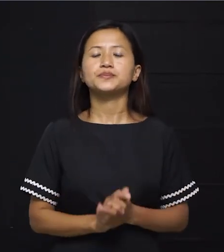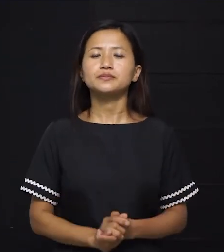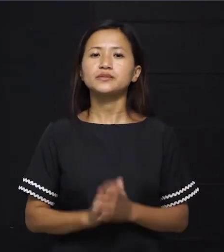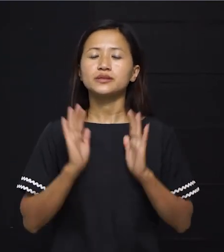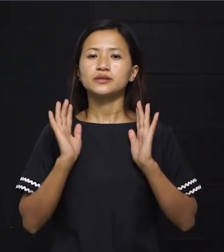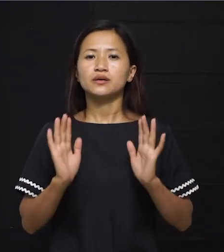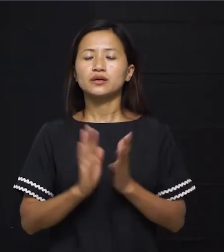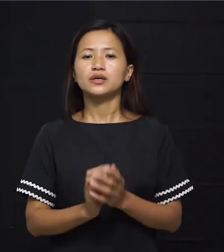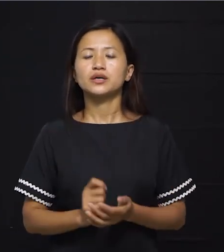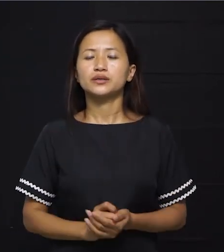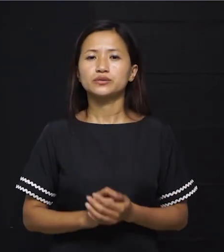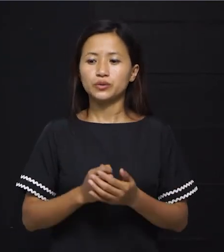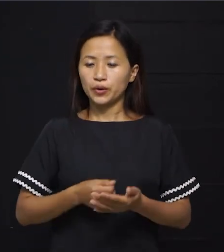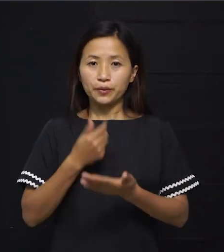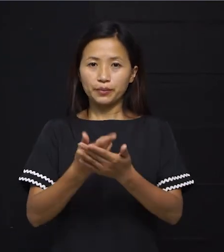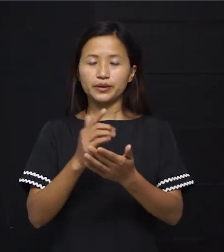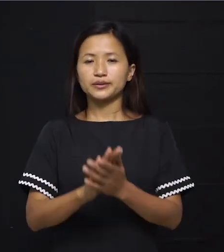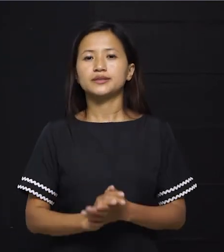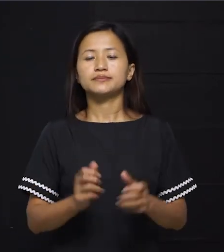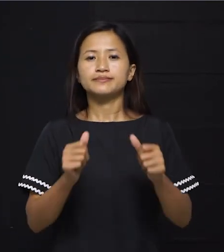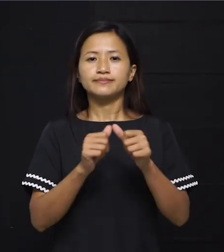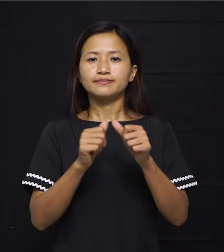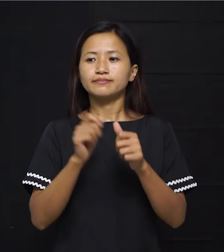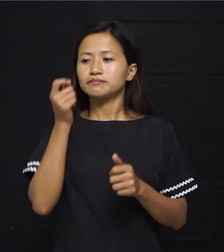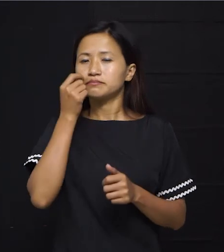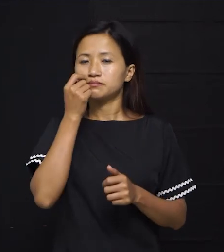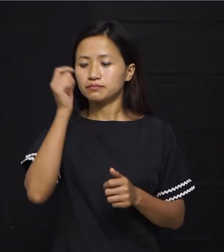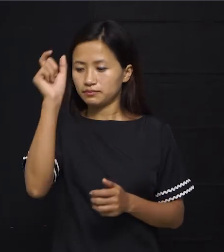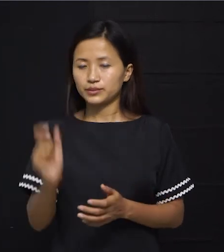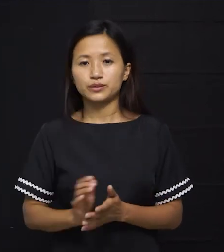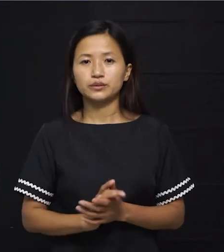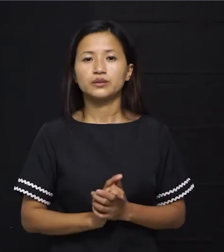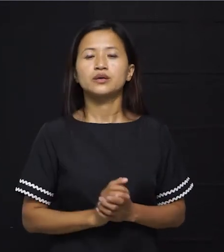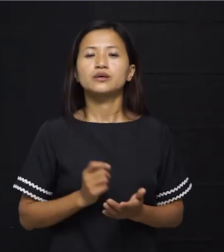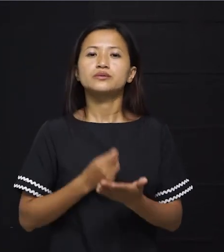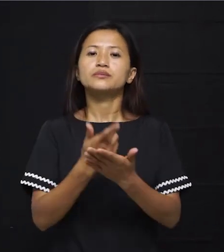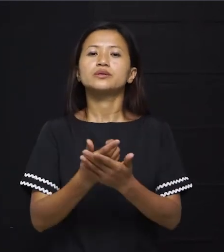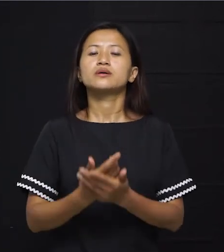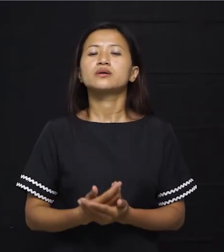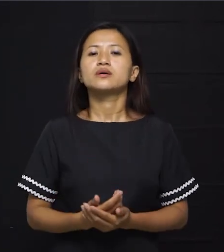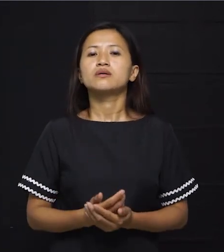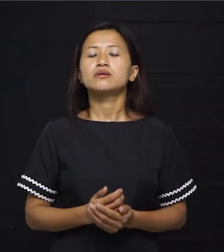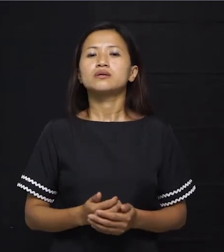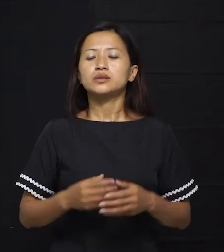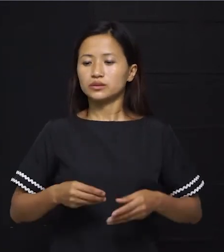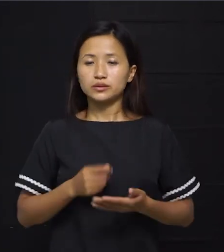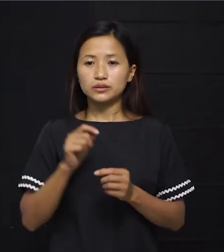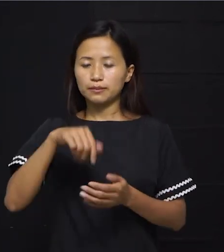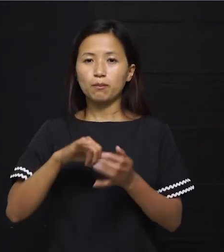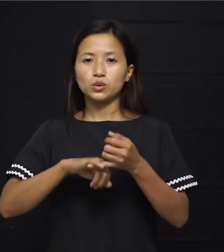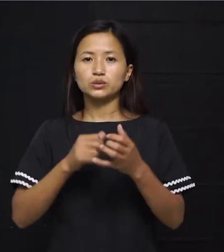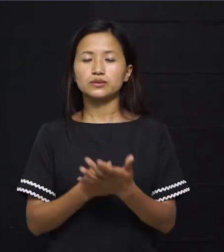had to pay the money to Algu, though his bullock is dead, because by the time the bullock was sold to this